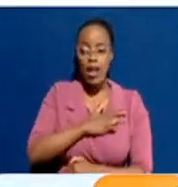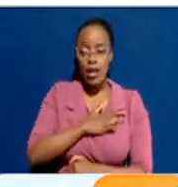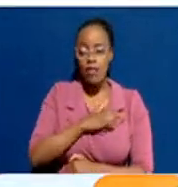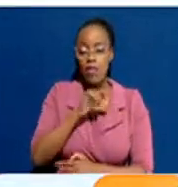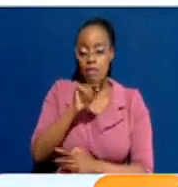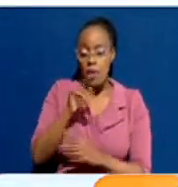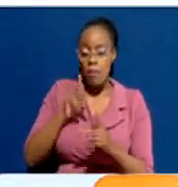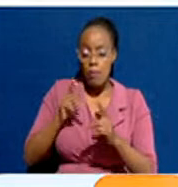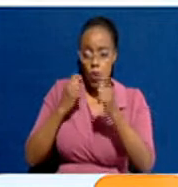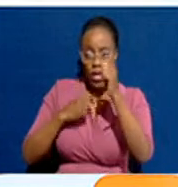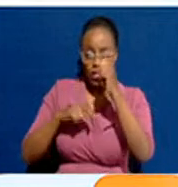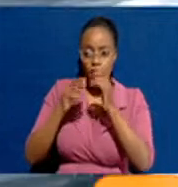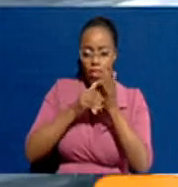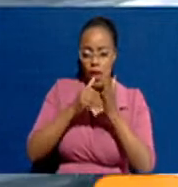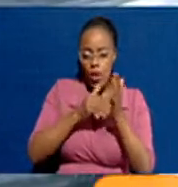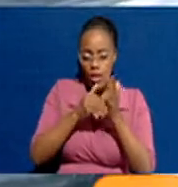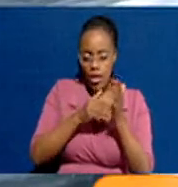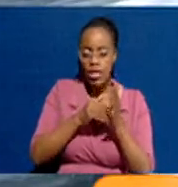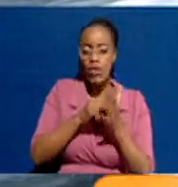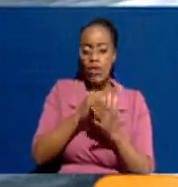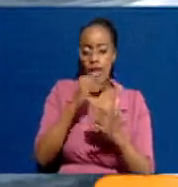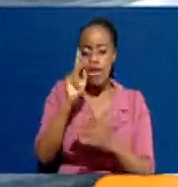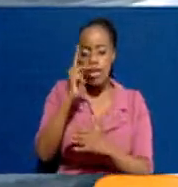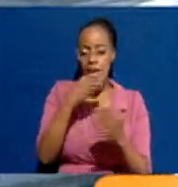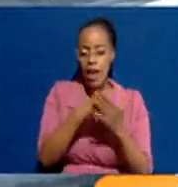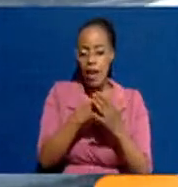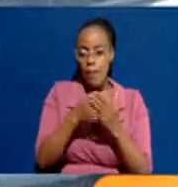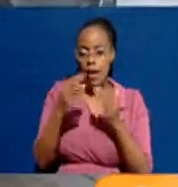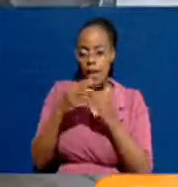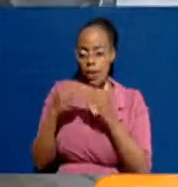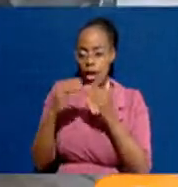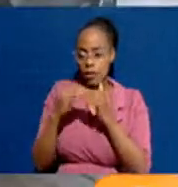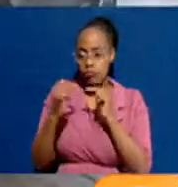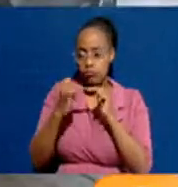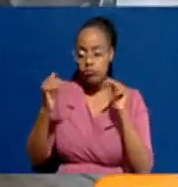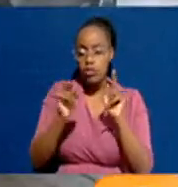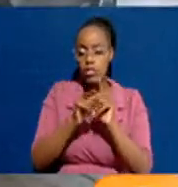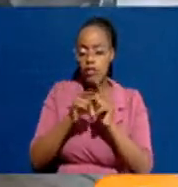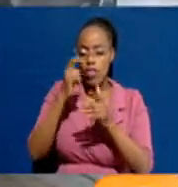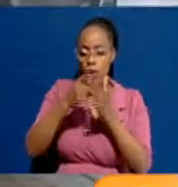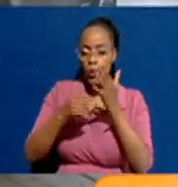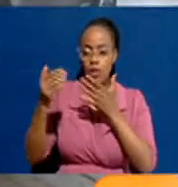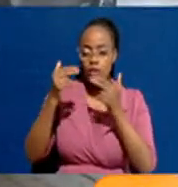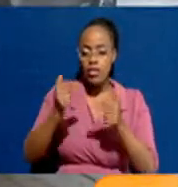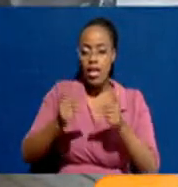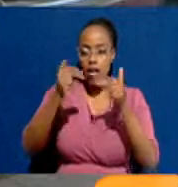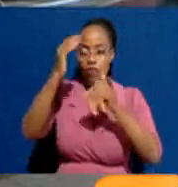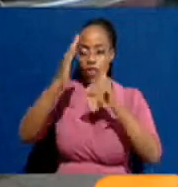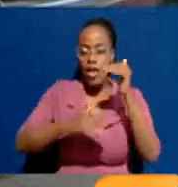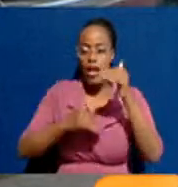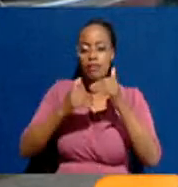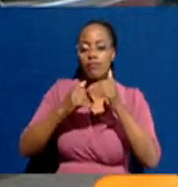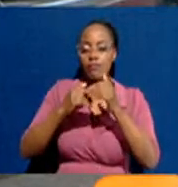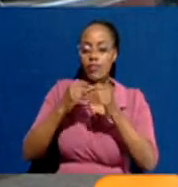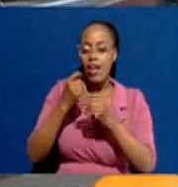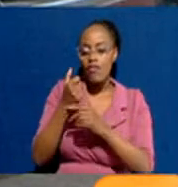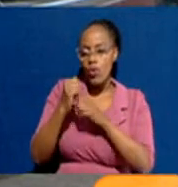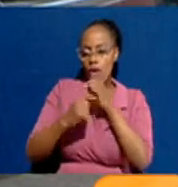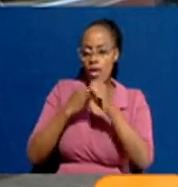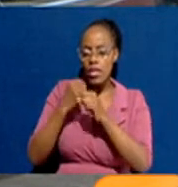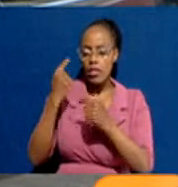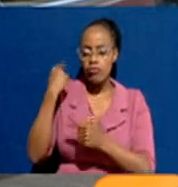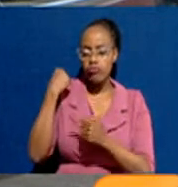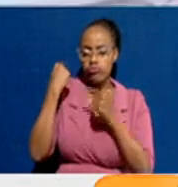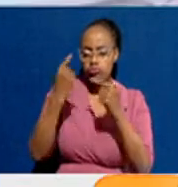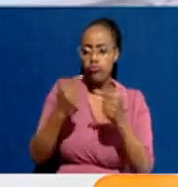dealers further say that the weakening of the shilling against the dollar had already driven the cost of importation much higher than it was a few years ago, driving down